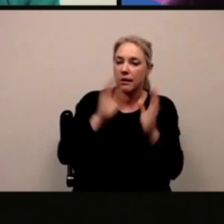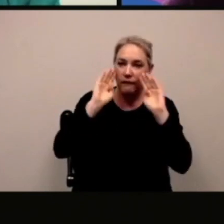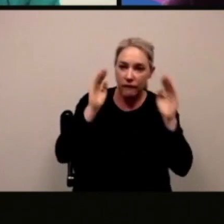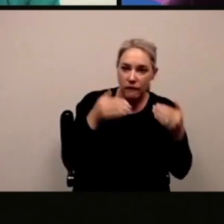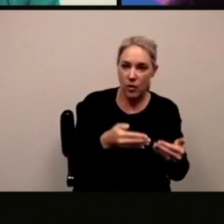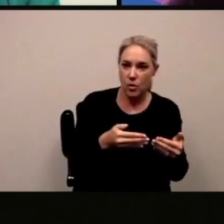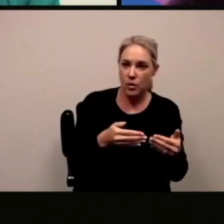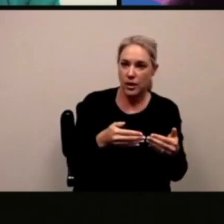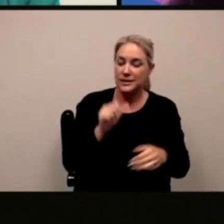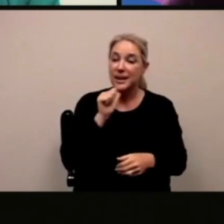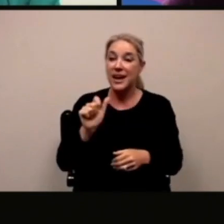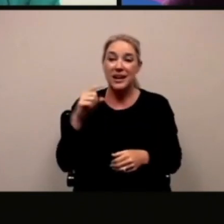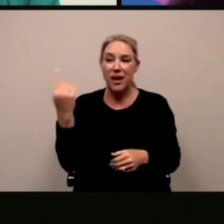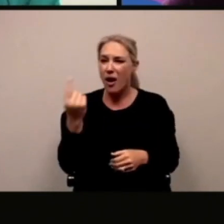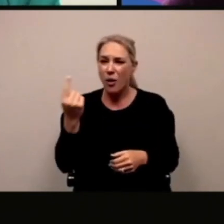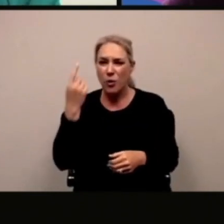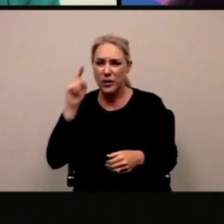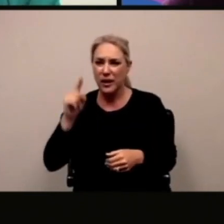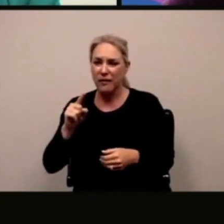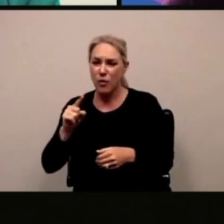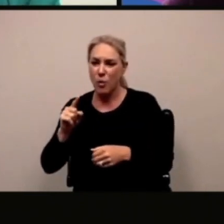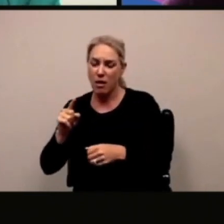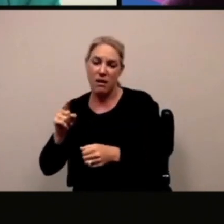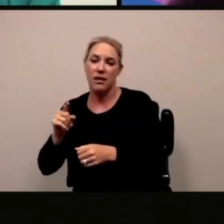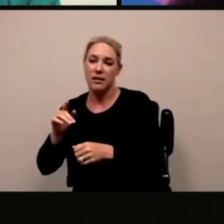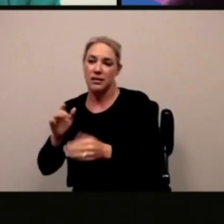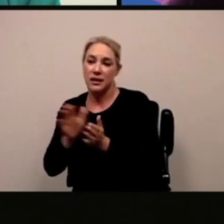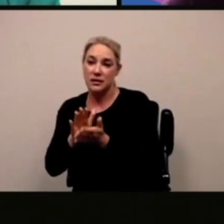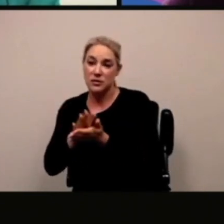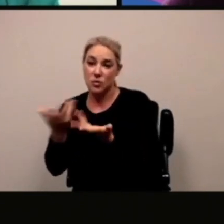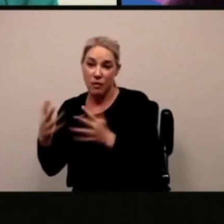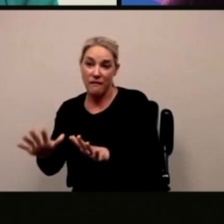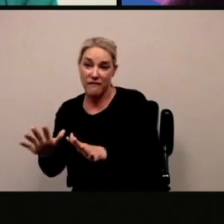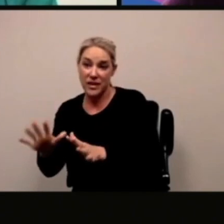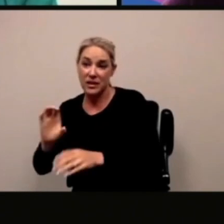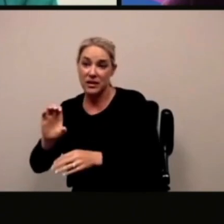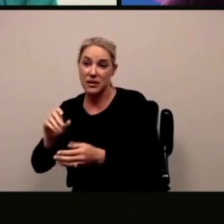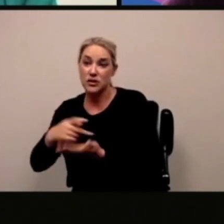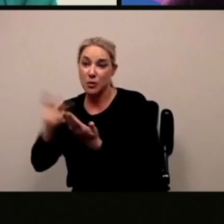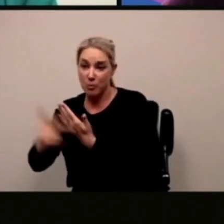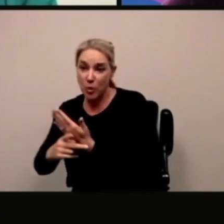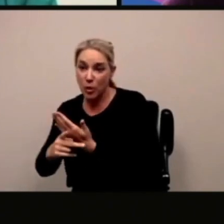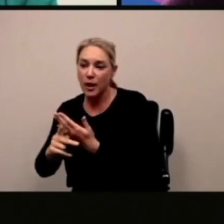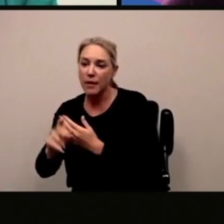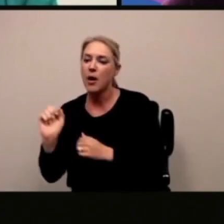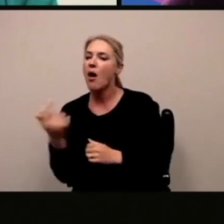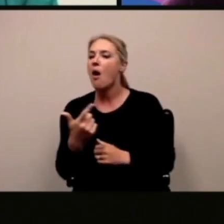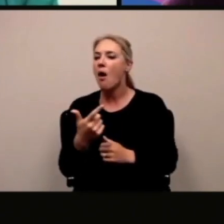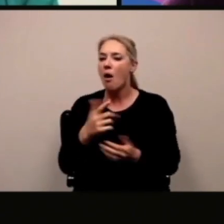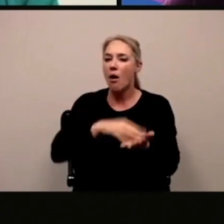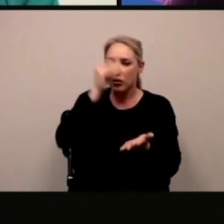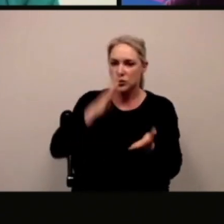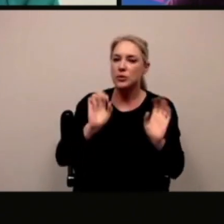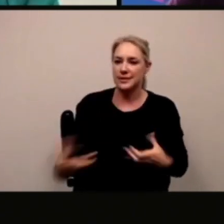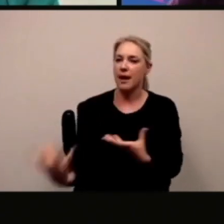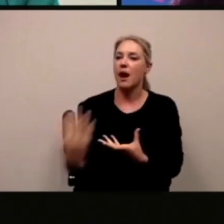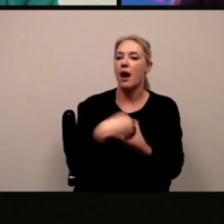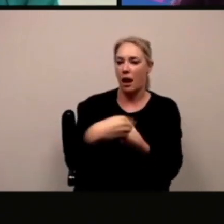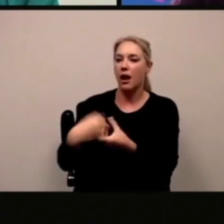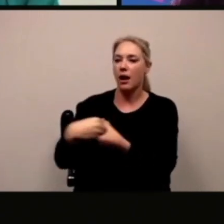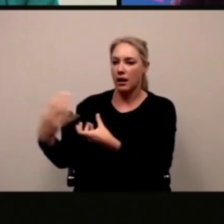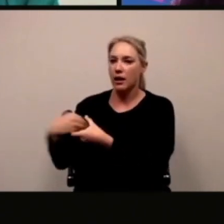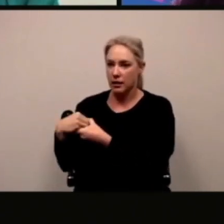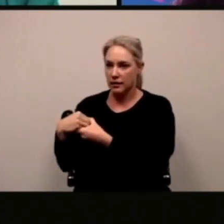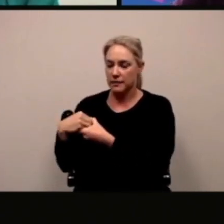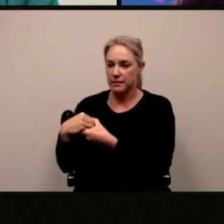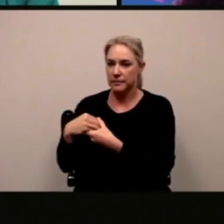the kids who can go to the after school program, but for all K-5 students during the school day, because honestly, if it's not during the school day, you're not giving